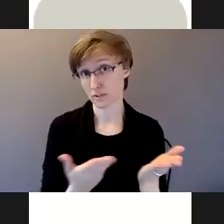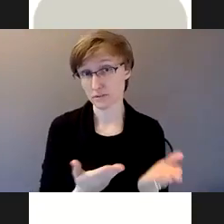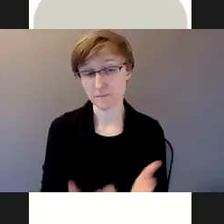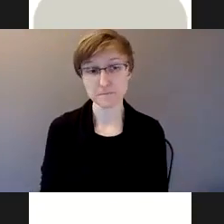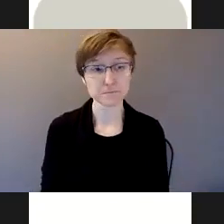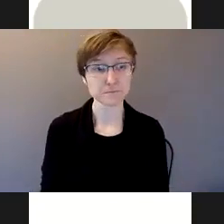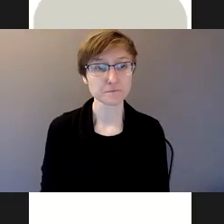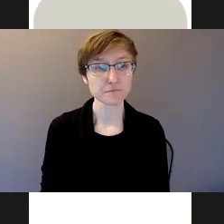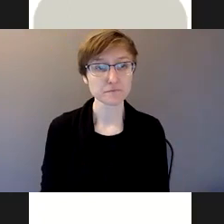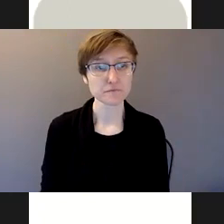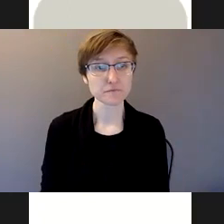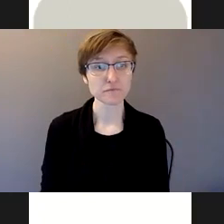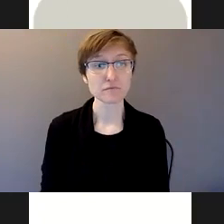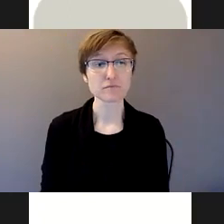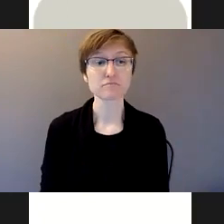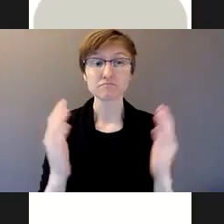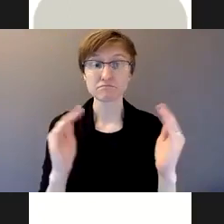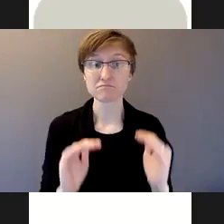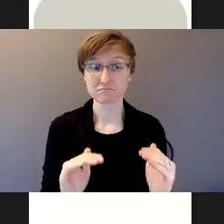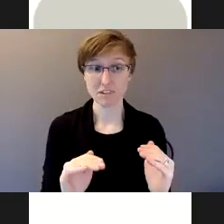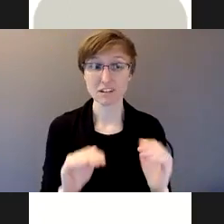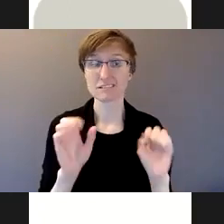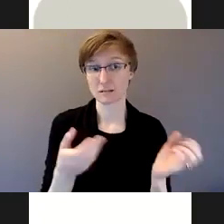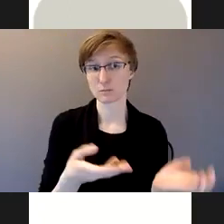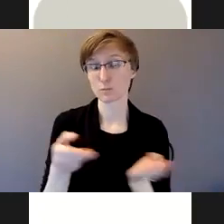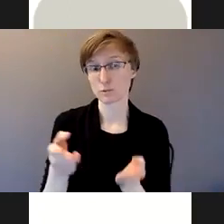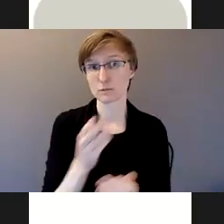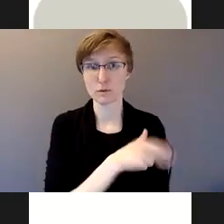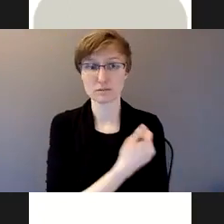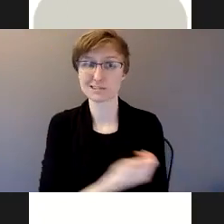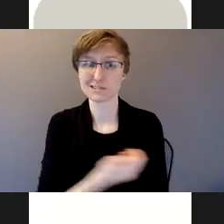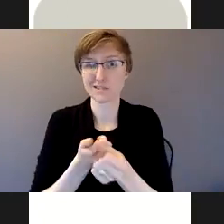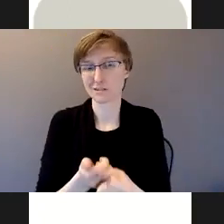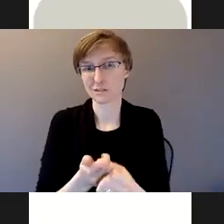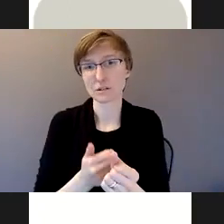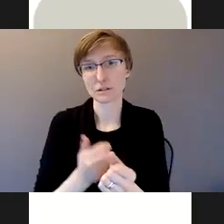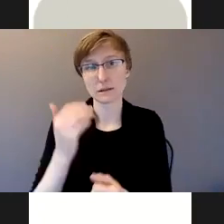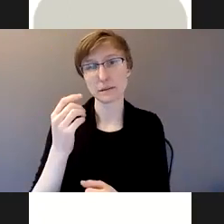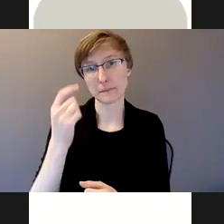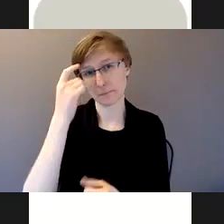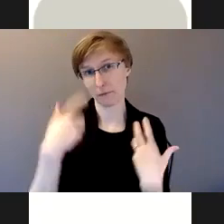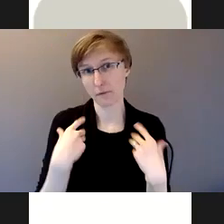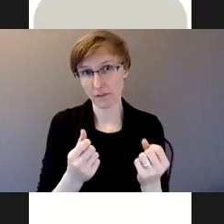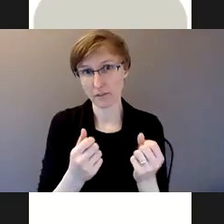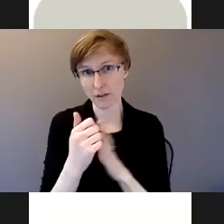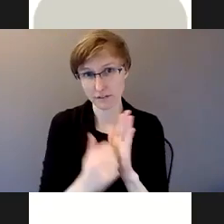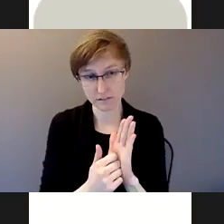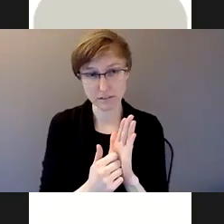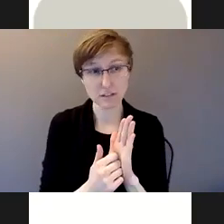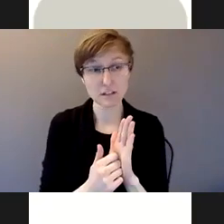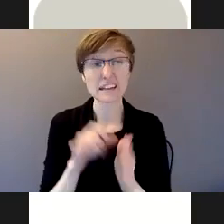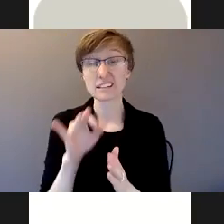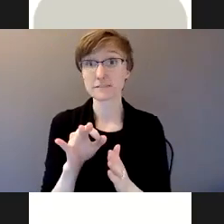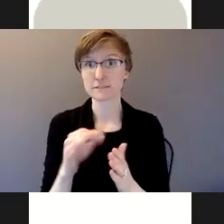Having the person taken to the hospital under the Mental Health Act, especially if they're at risk to themselves or to others. That may be something to look at